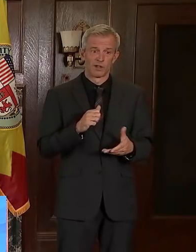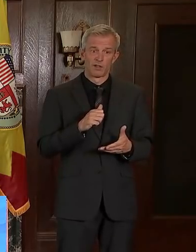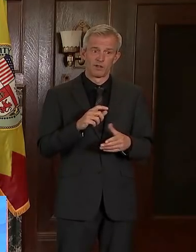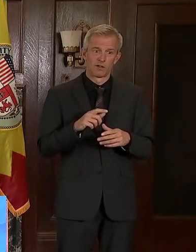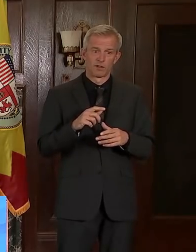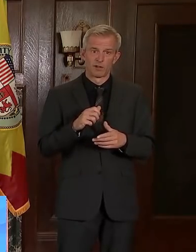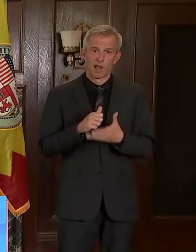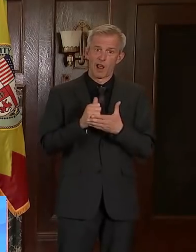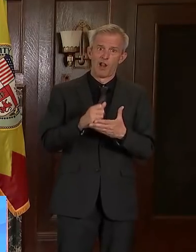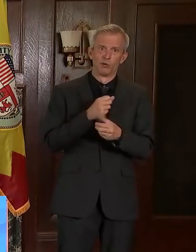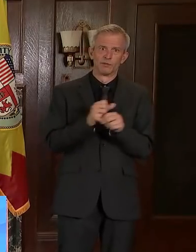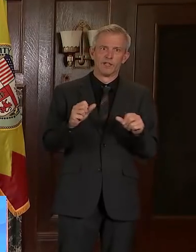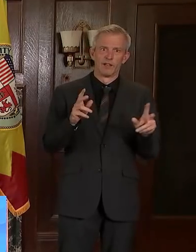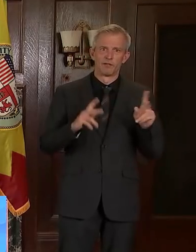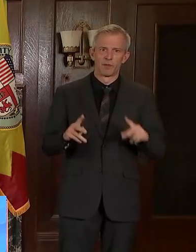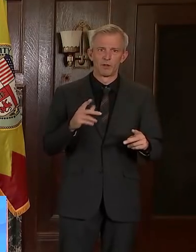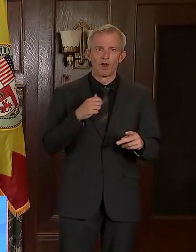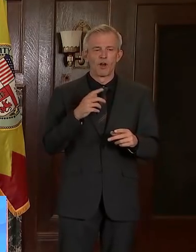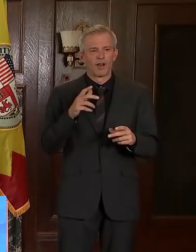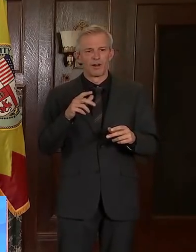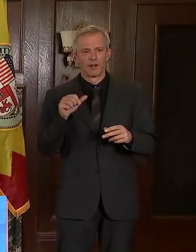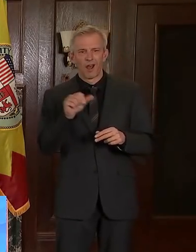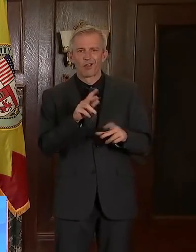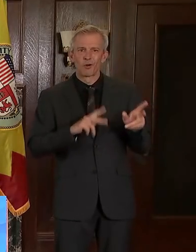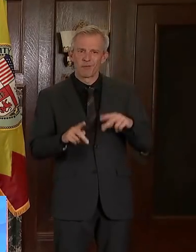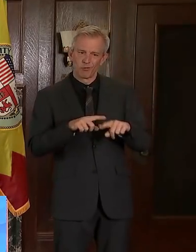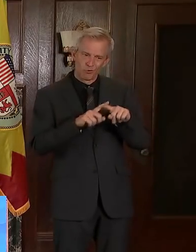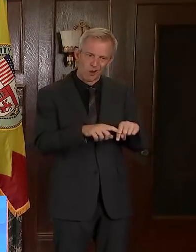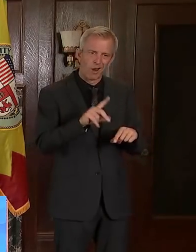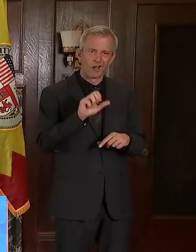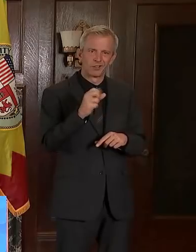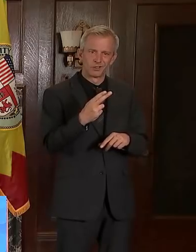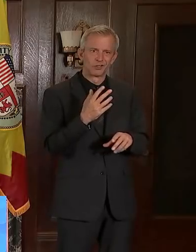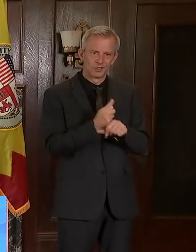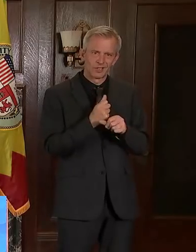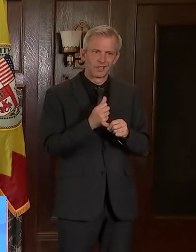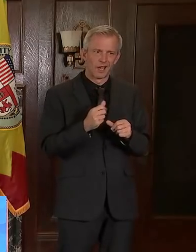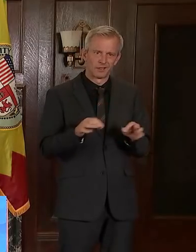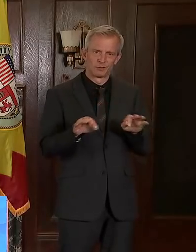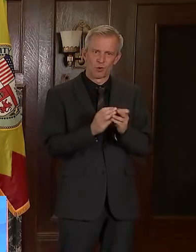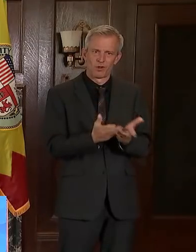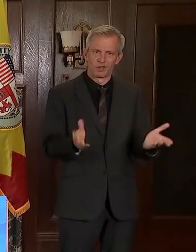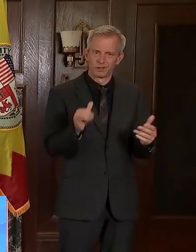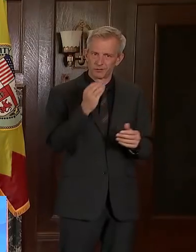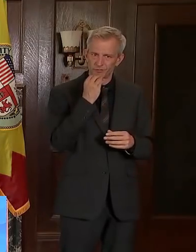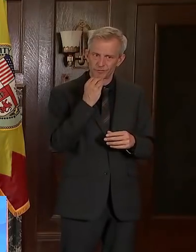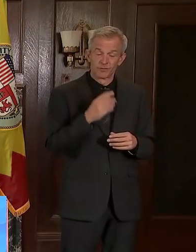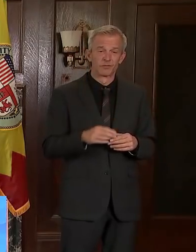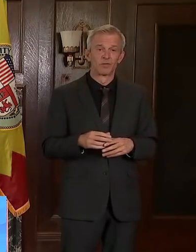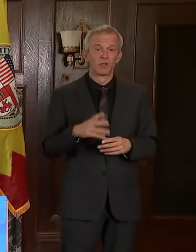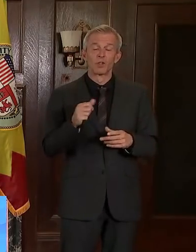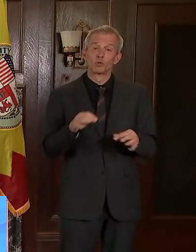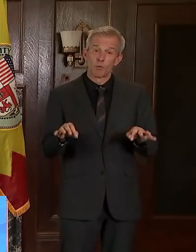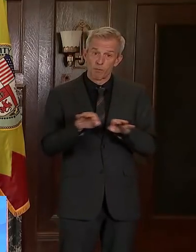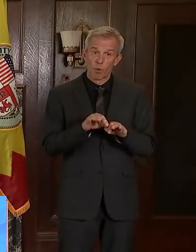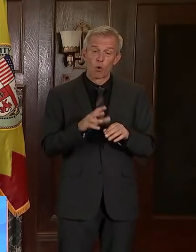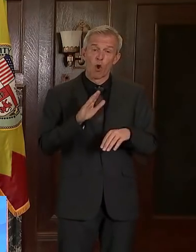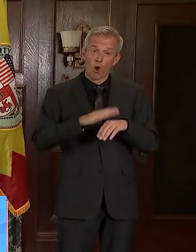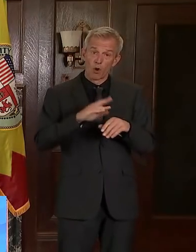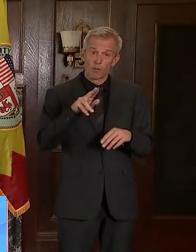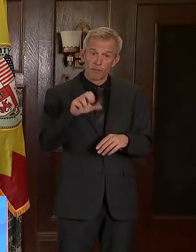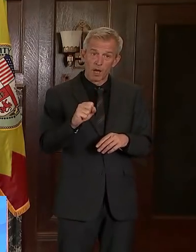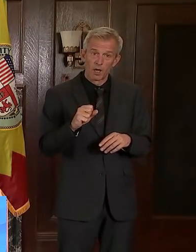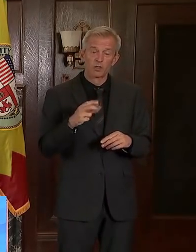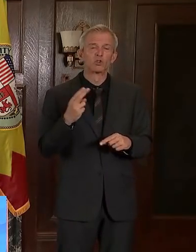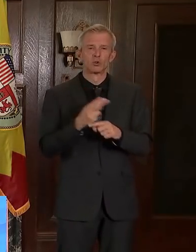on transit to get their essential goods. It is very important that everybody take this step and cover their faces on buses so